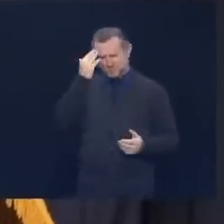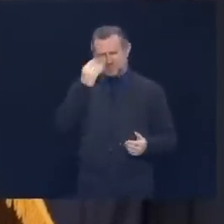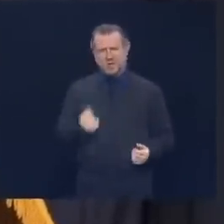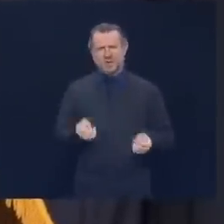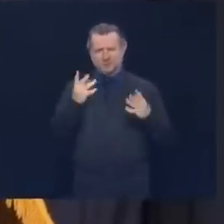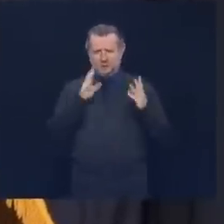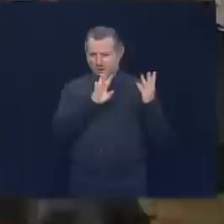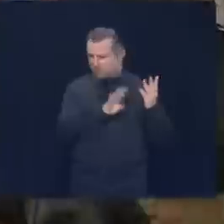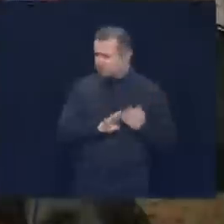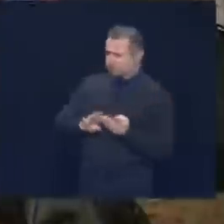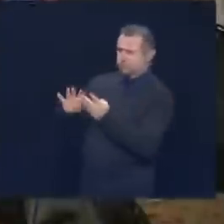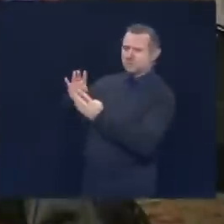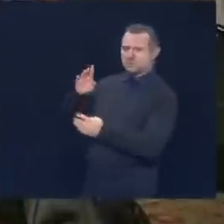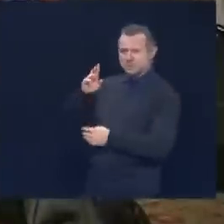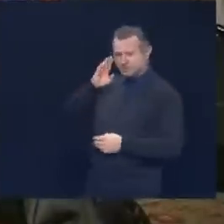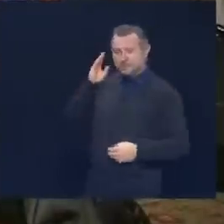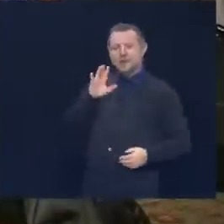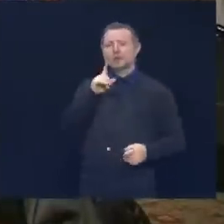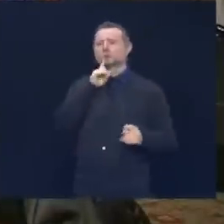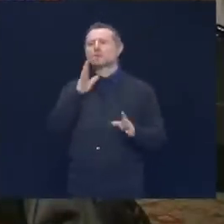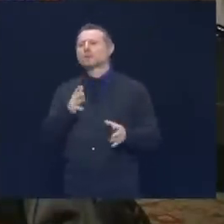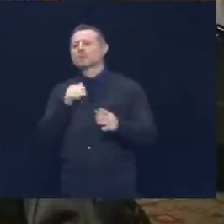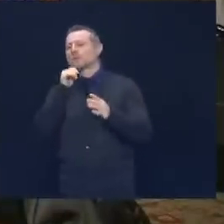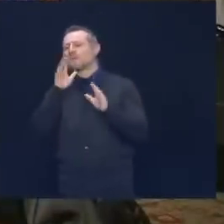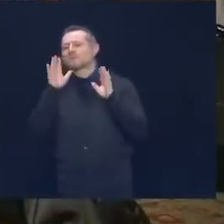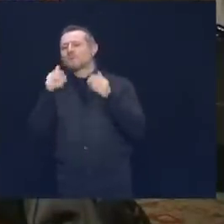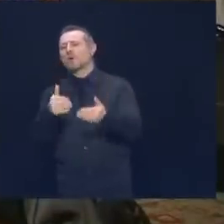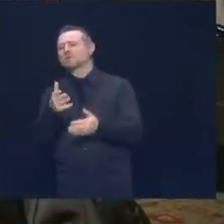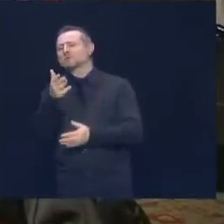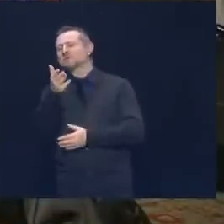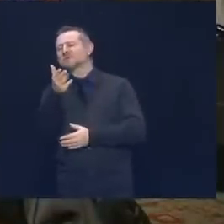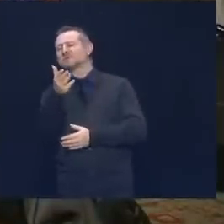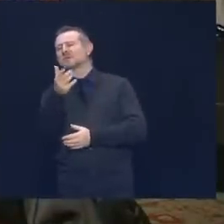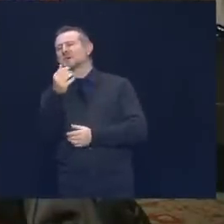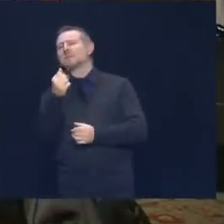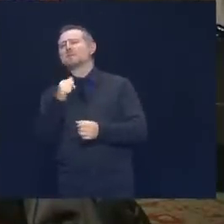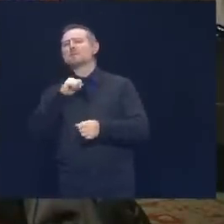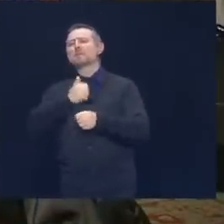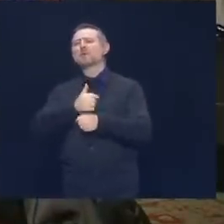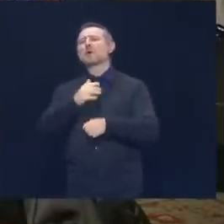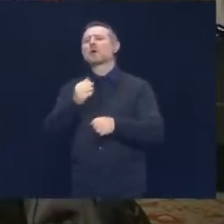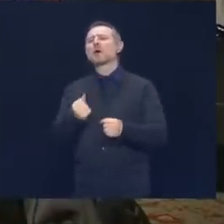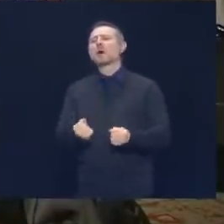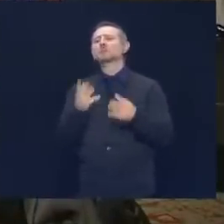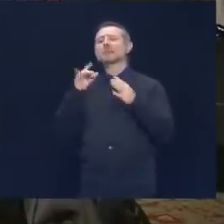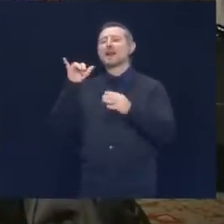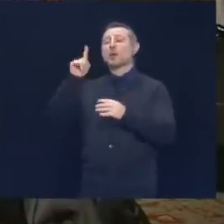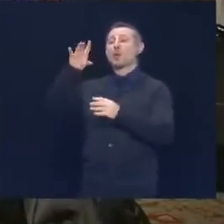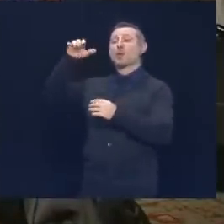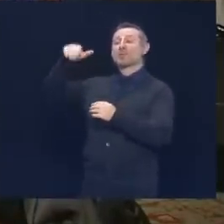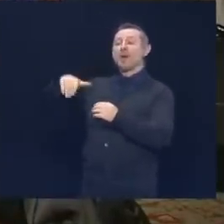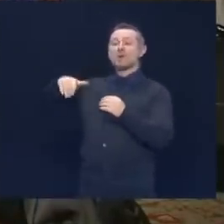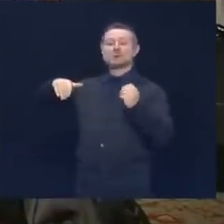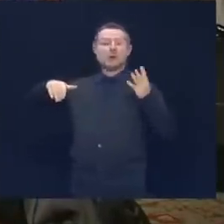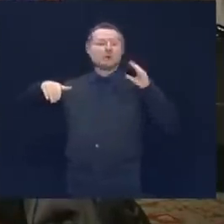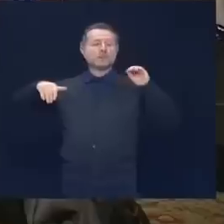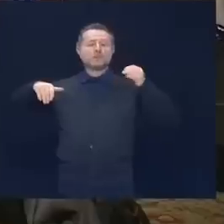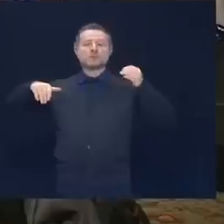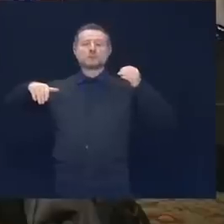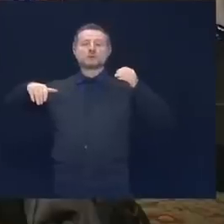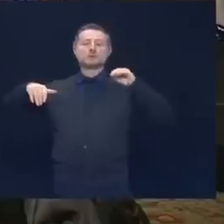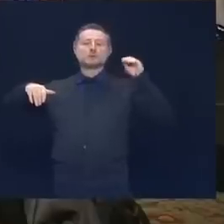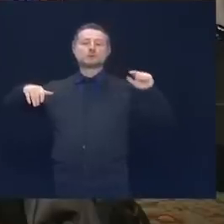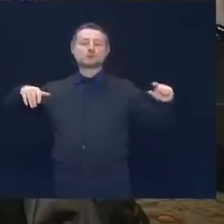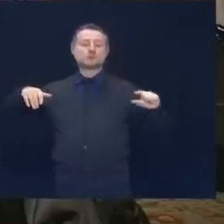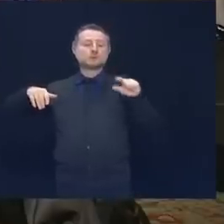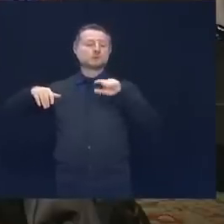hospital? But why not focus on like the per capita basis on 100,000 of cases per population, you